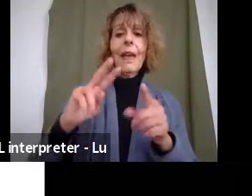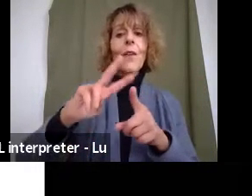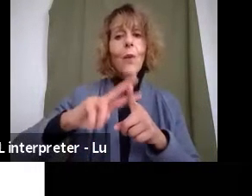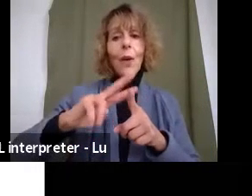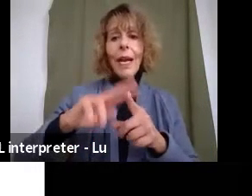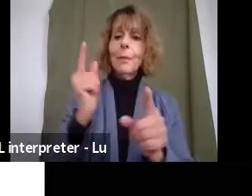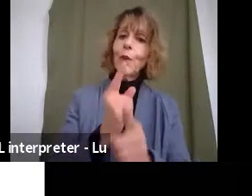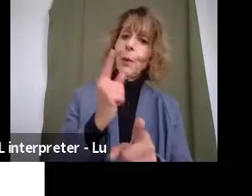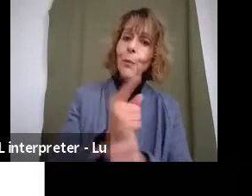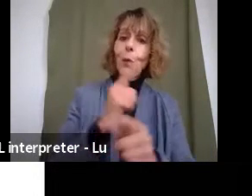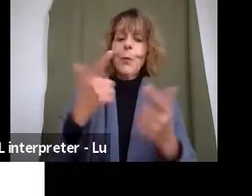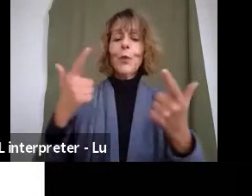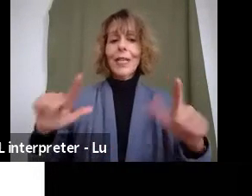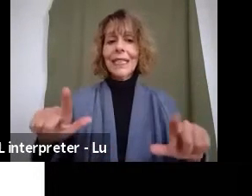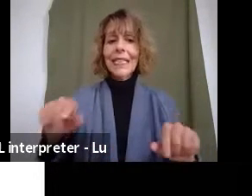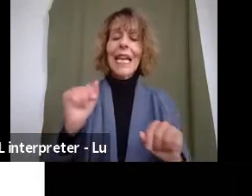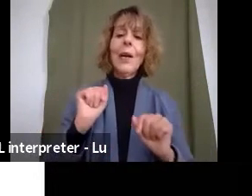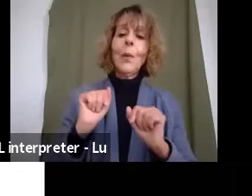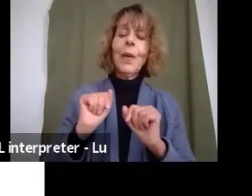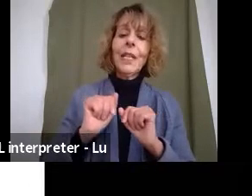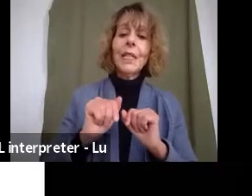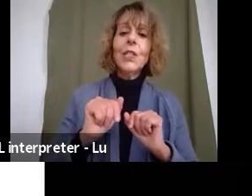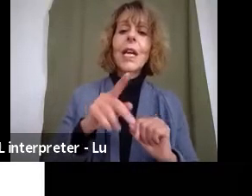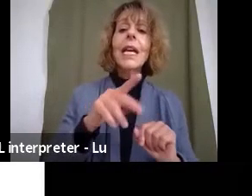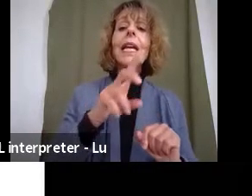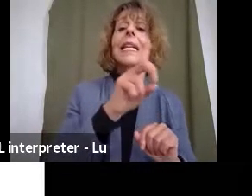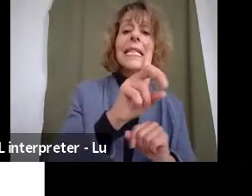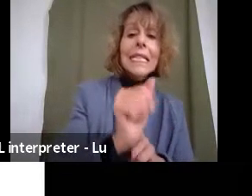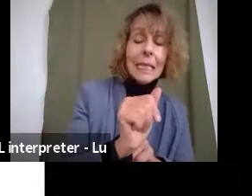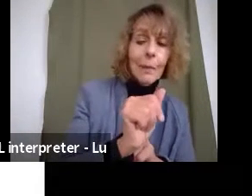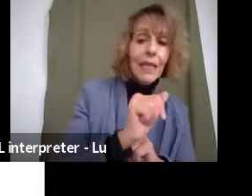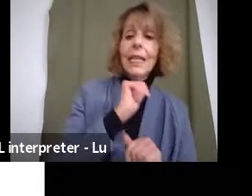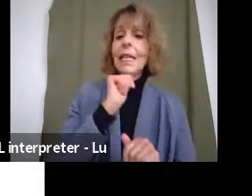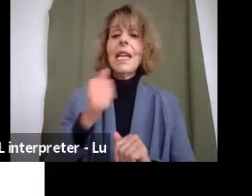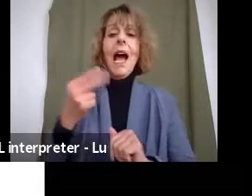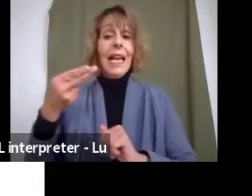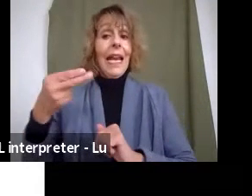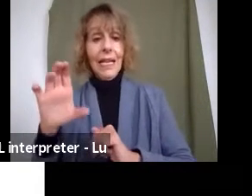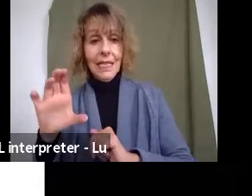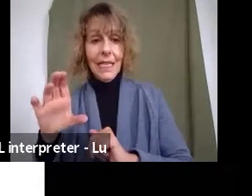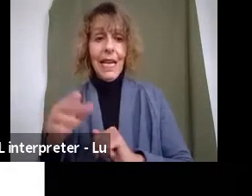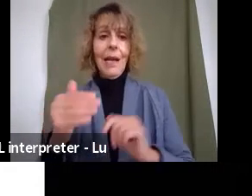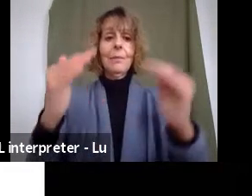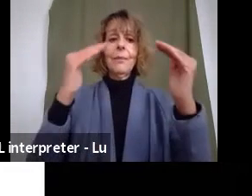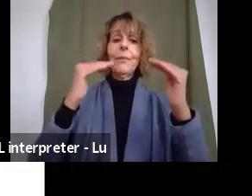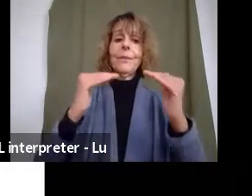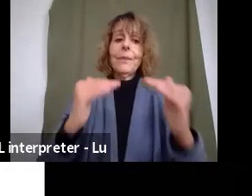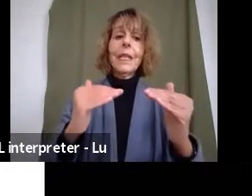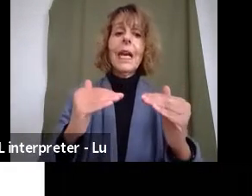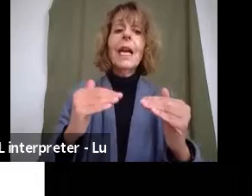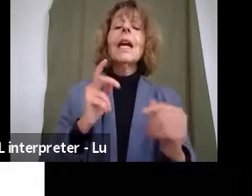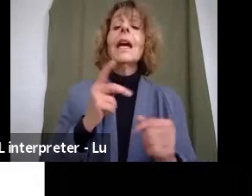out. Some no-nos, handicap, crippled, wheelchair bound, confined to a wheelchair,